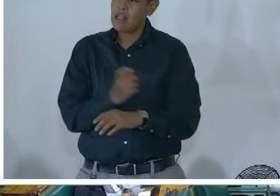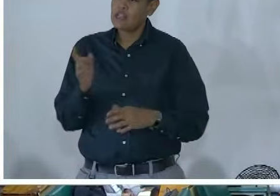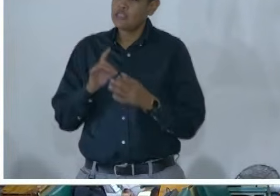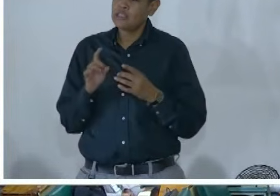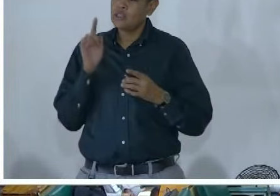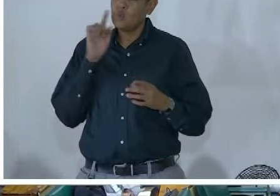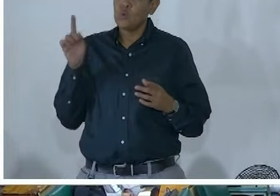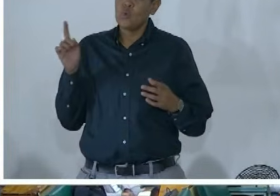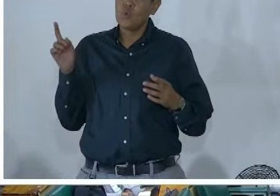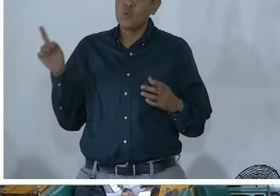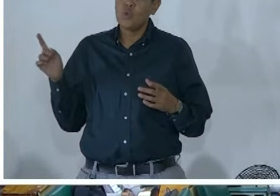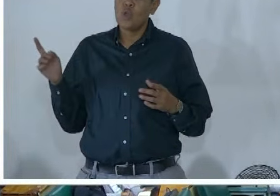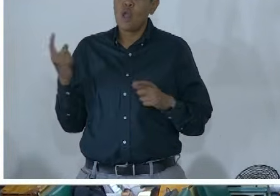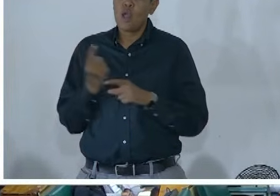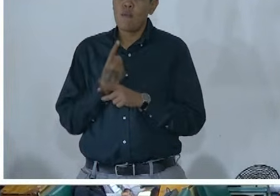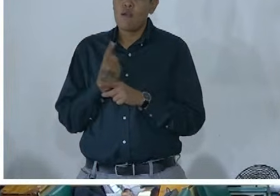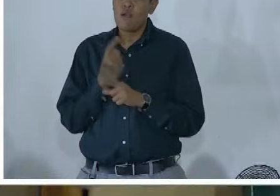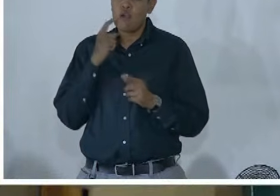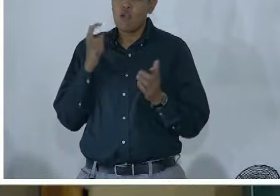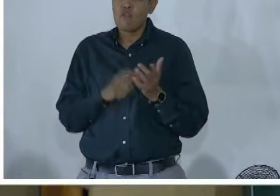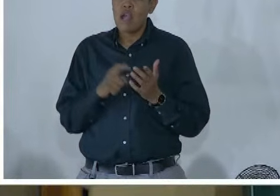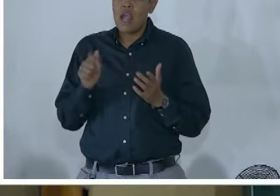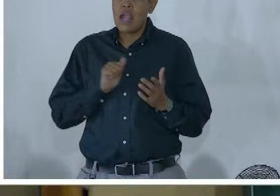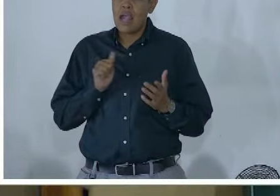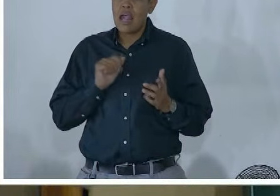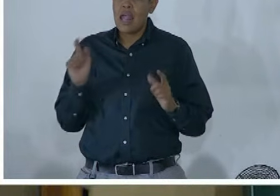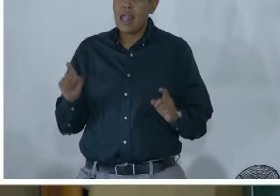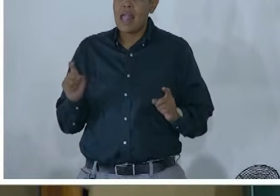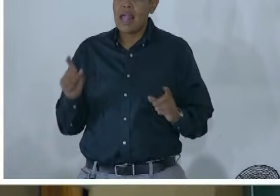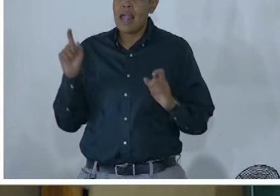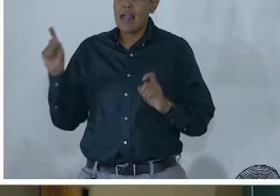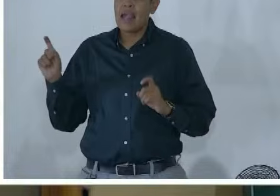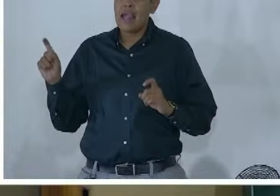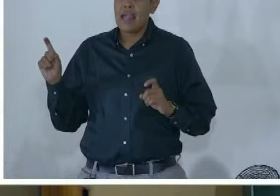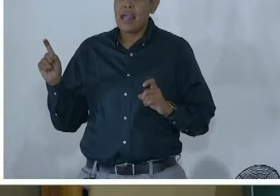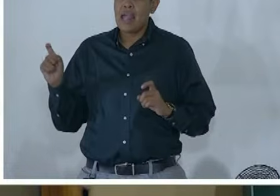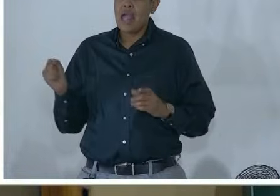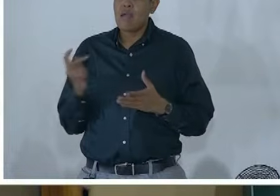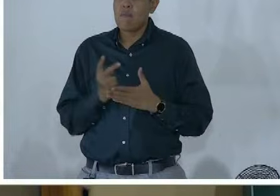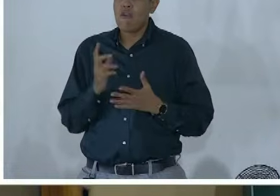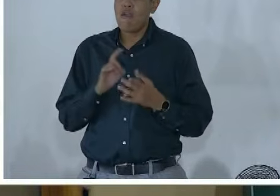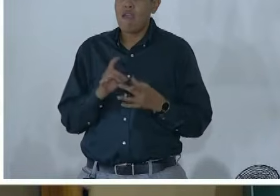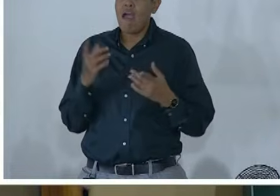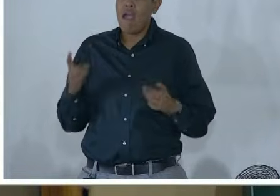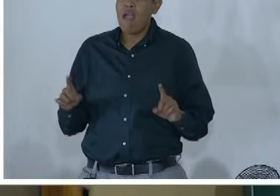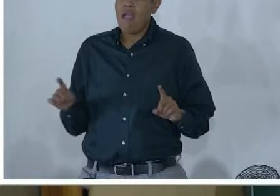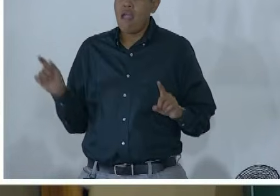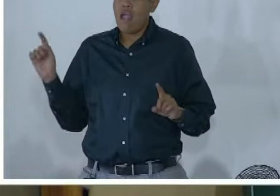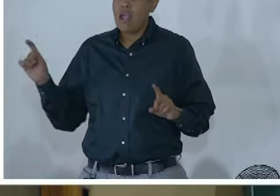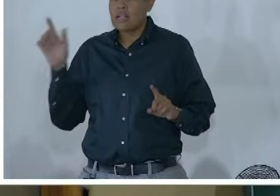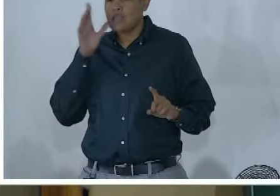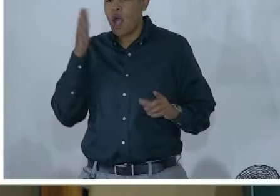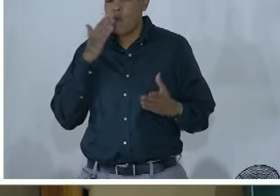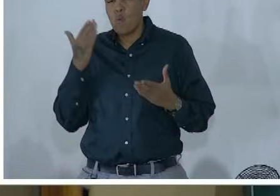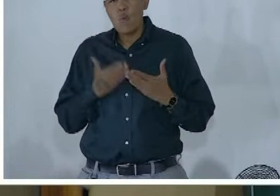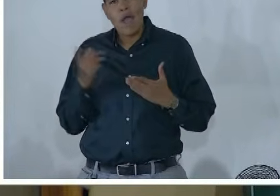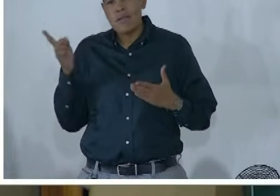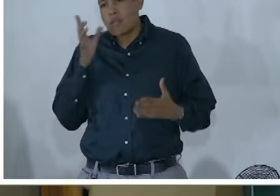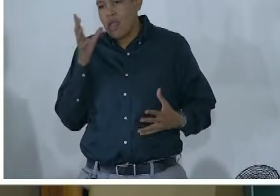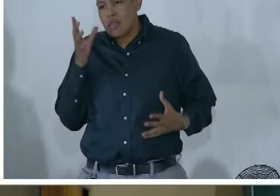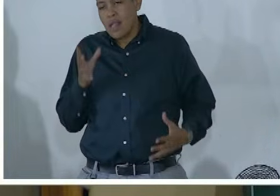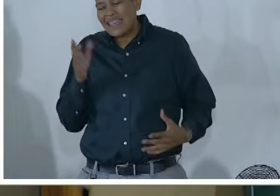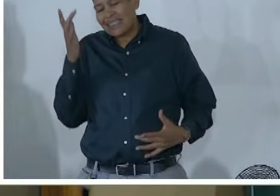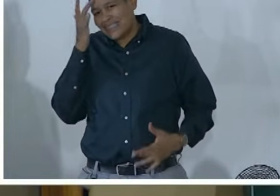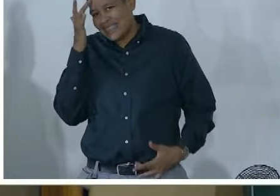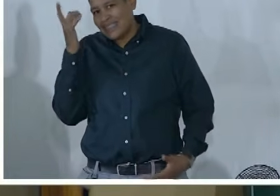who is quite appropriately recognized that I need to give approval. He is not well,